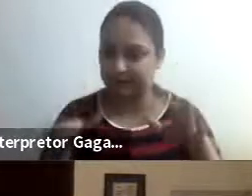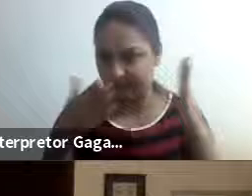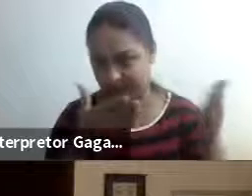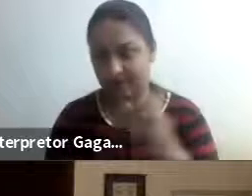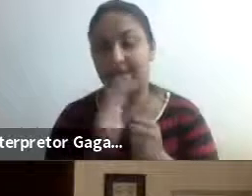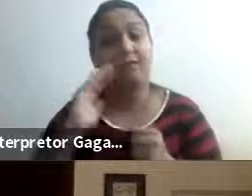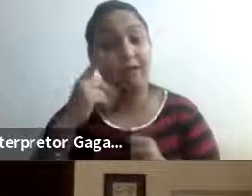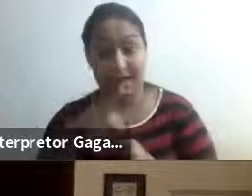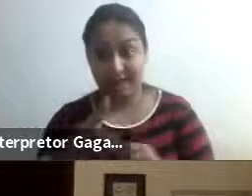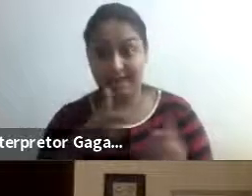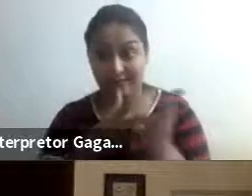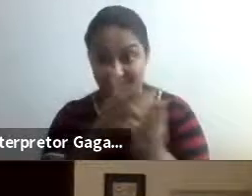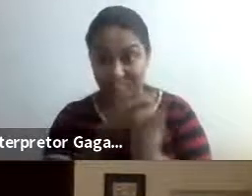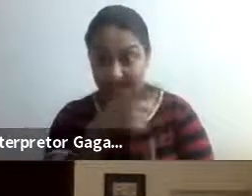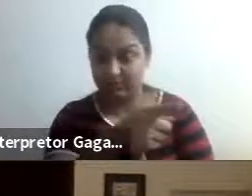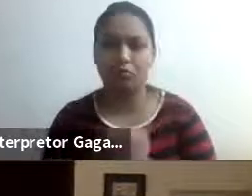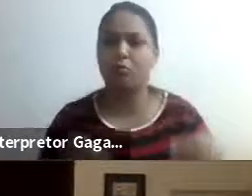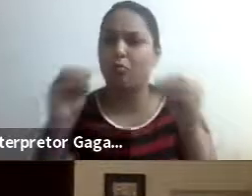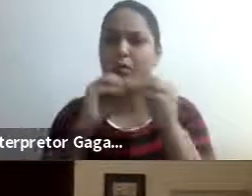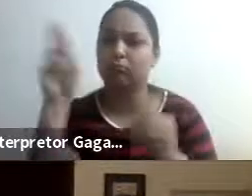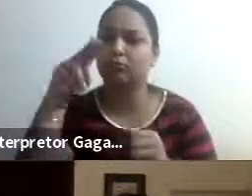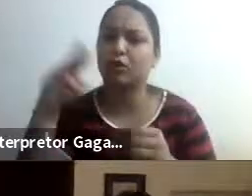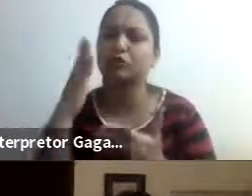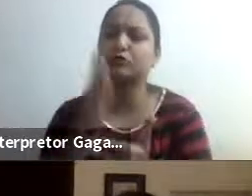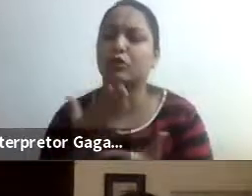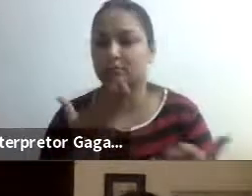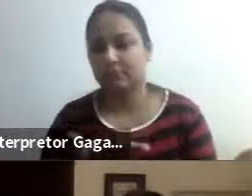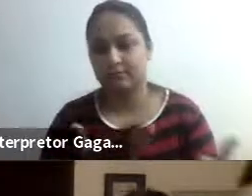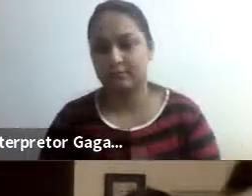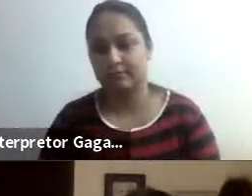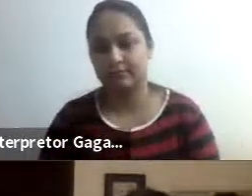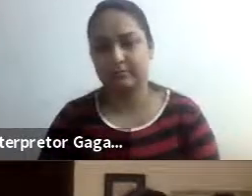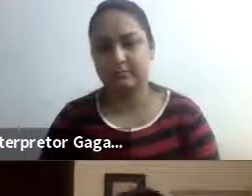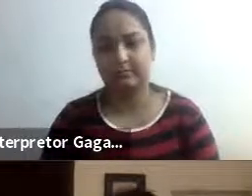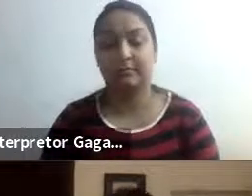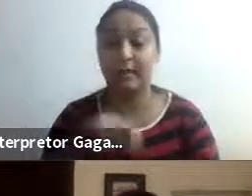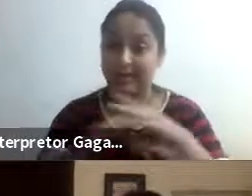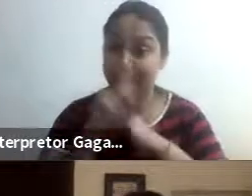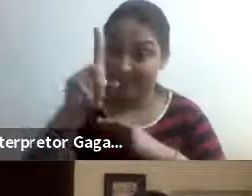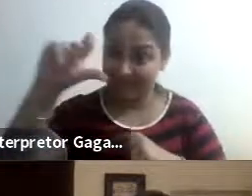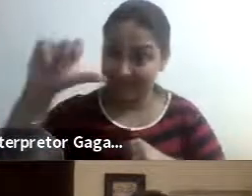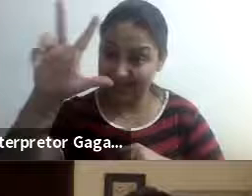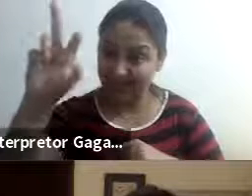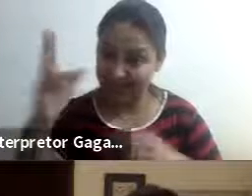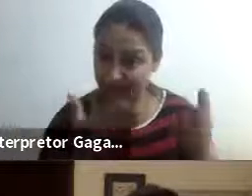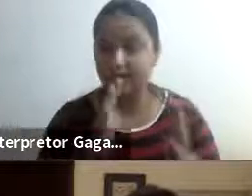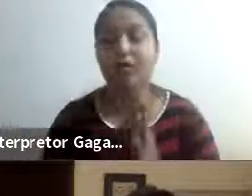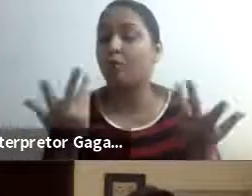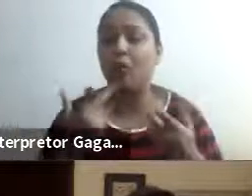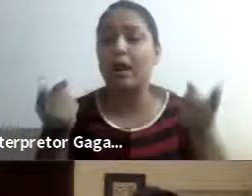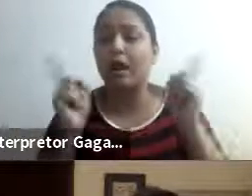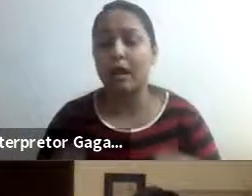the village, she wasn't painting anymore. Um, so in 1980, what happens